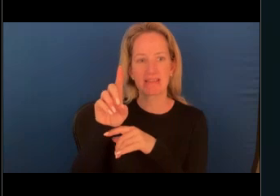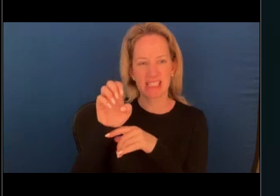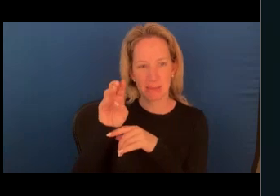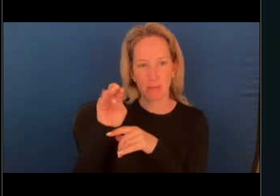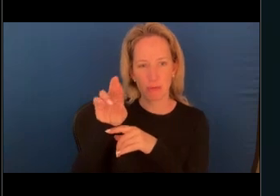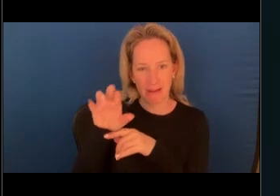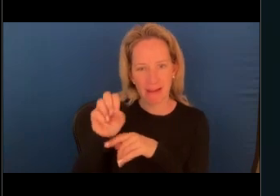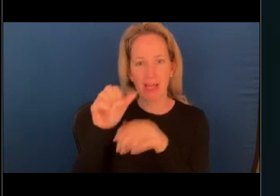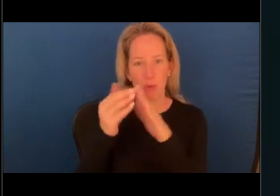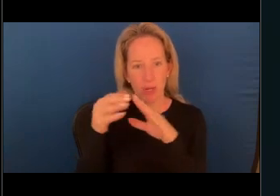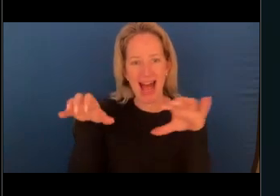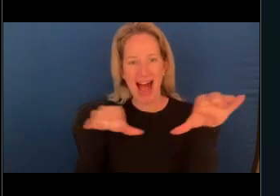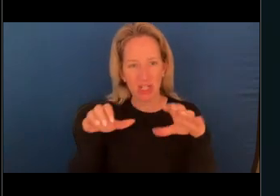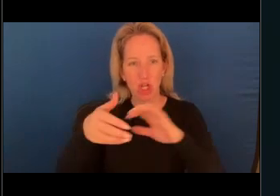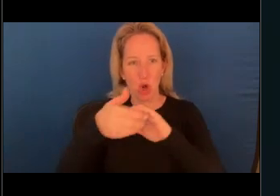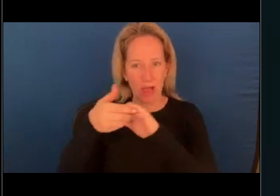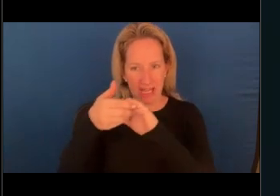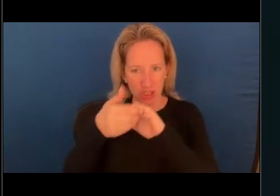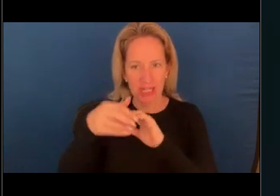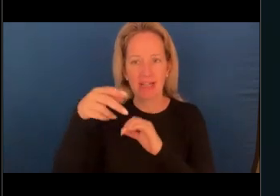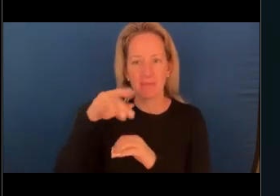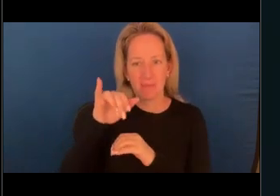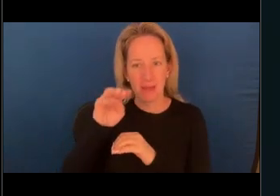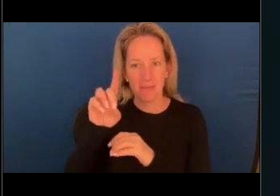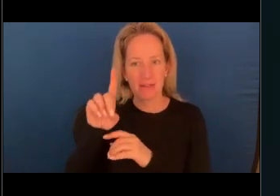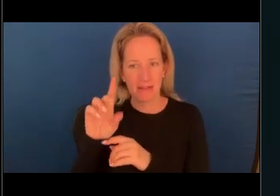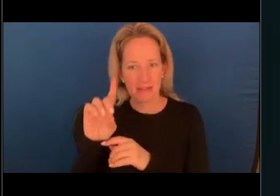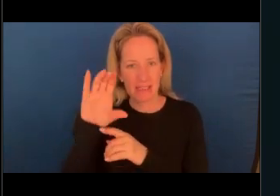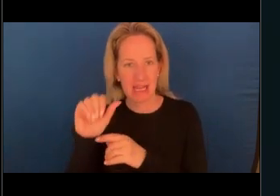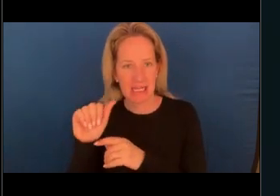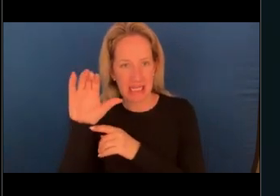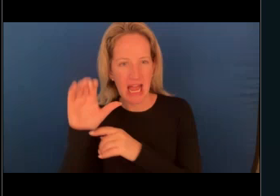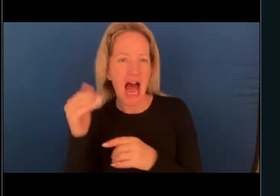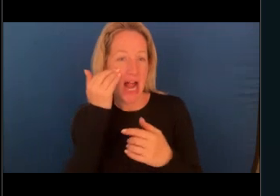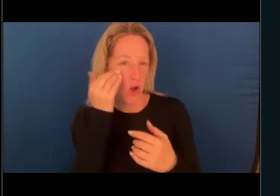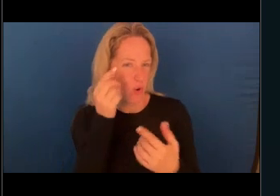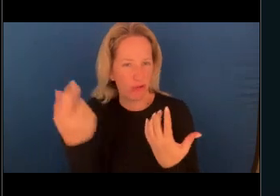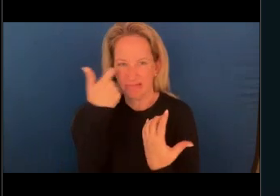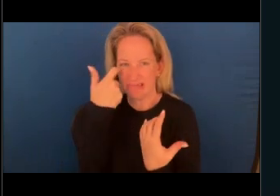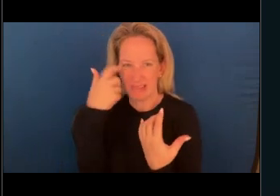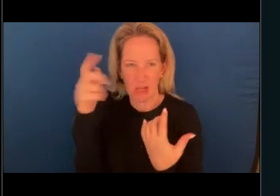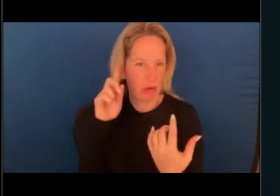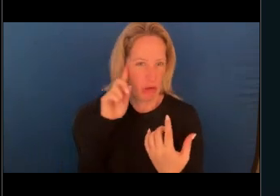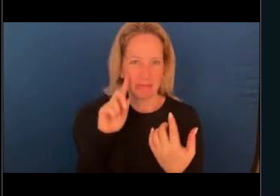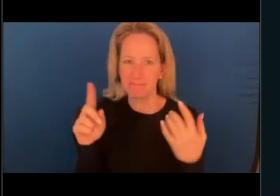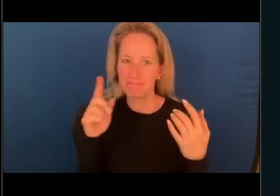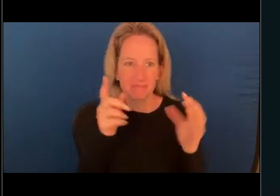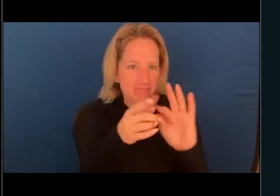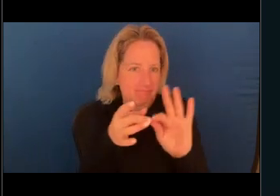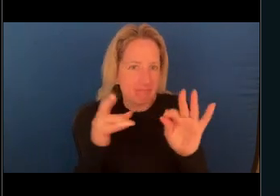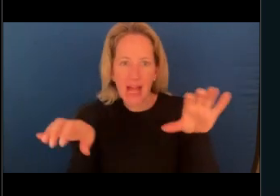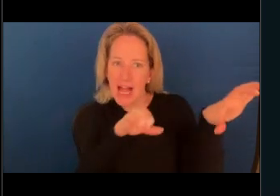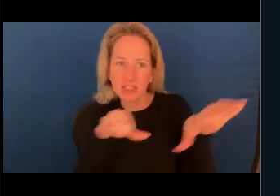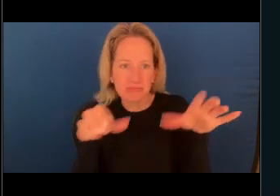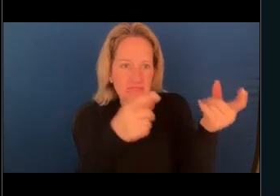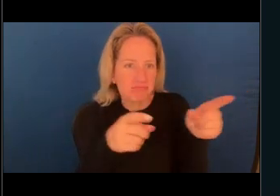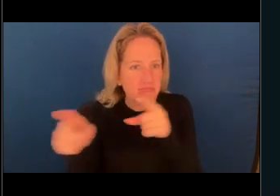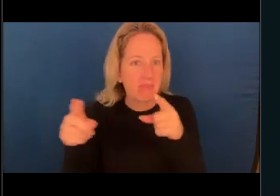amazing work happening in Hawaii, so I'm really excited to follow that up with some information about our Community Action